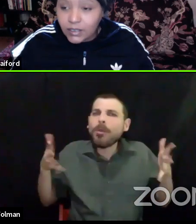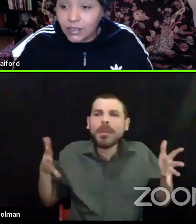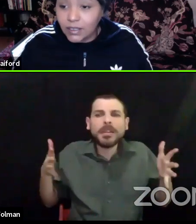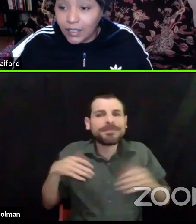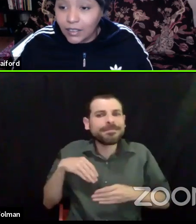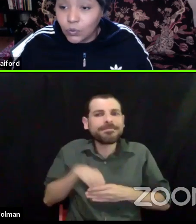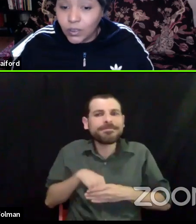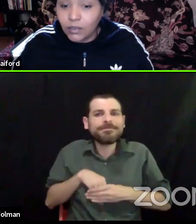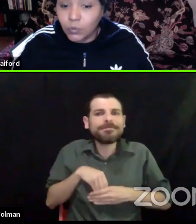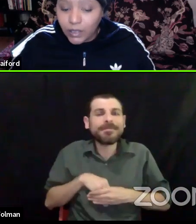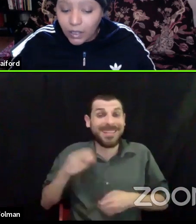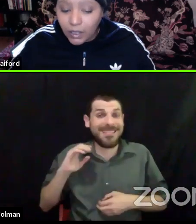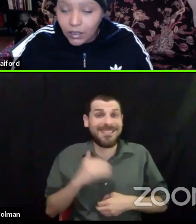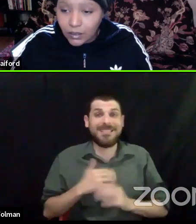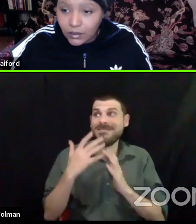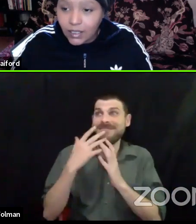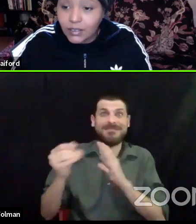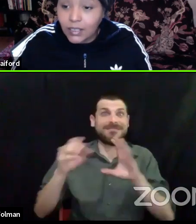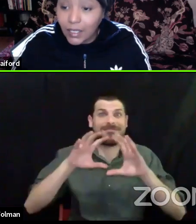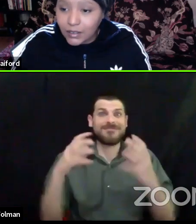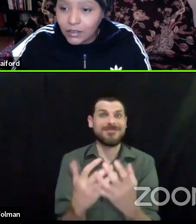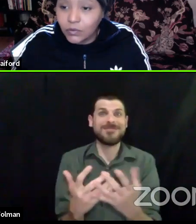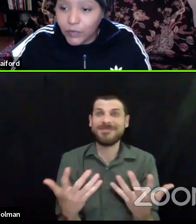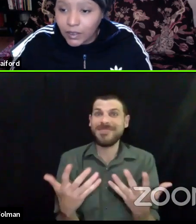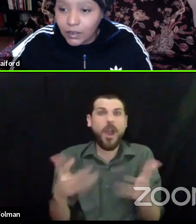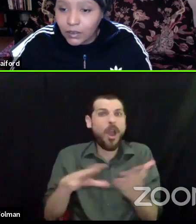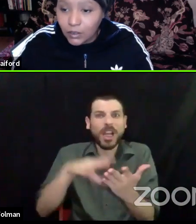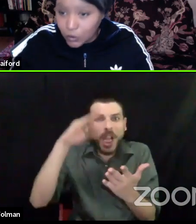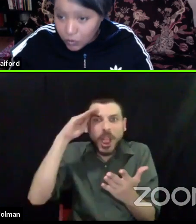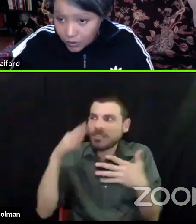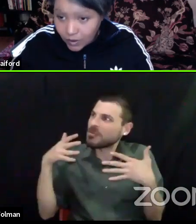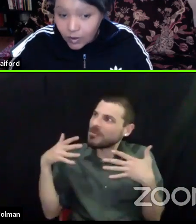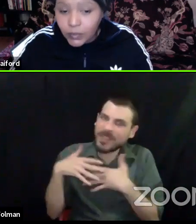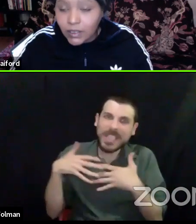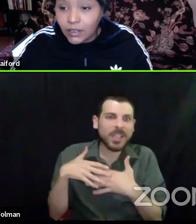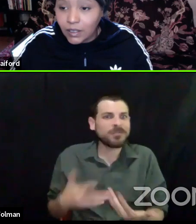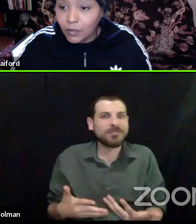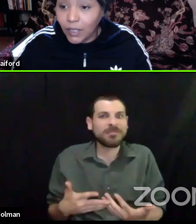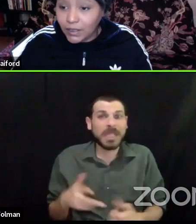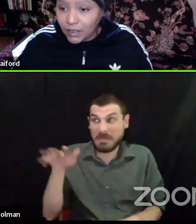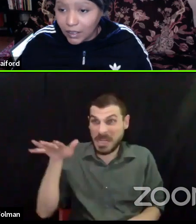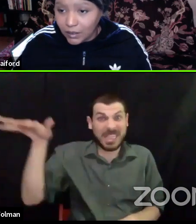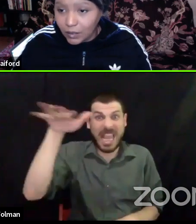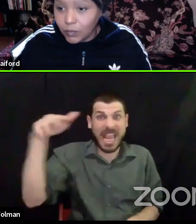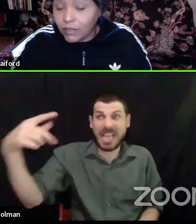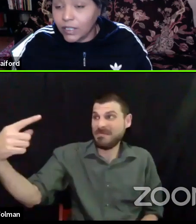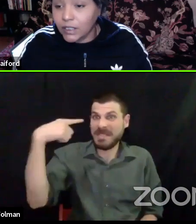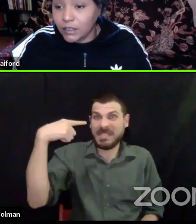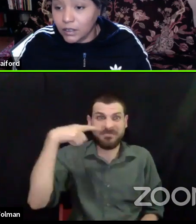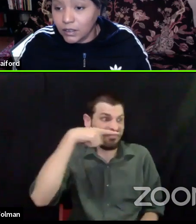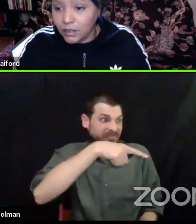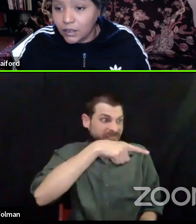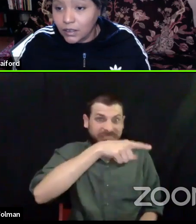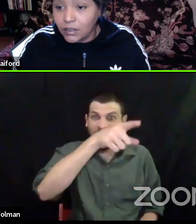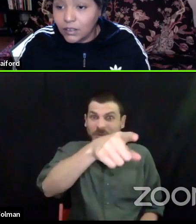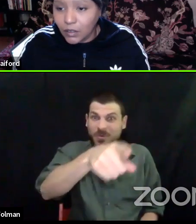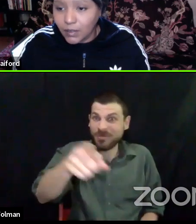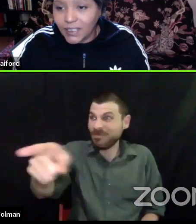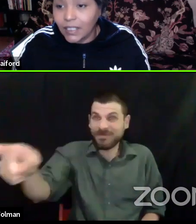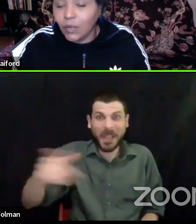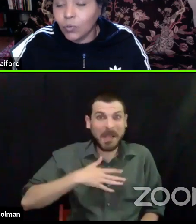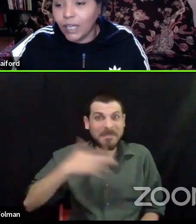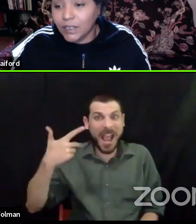in society where we are learned and taught to fear you, me, my son, my grandchildren. You